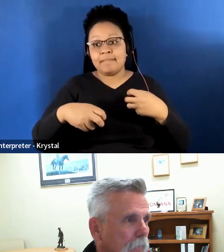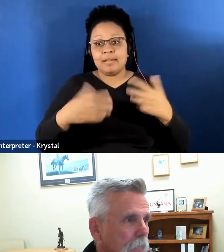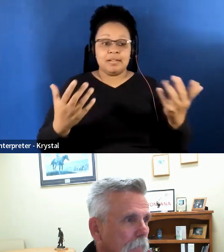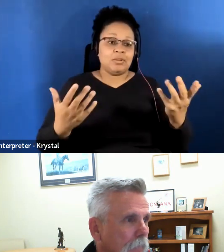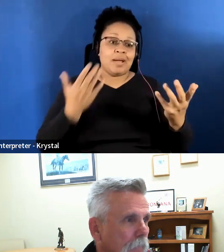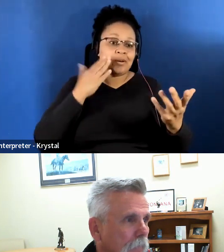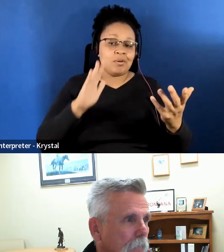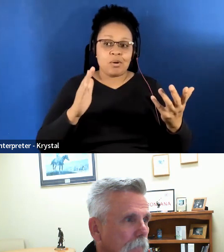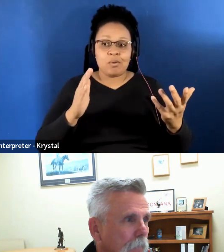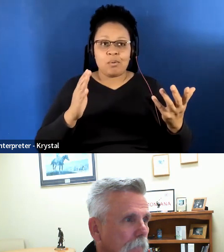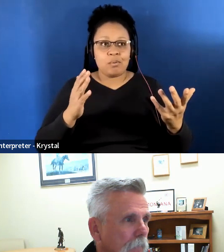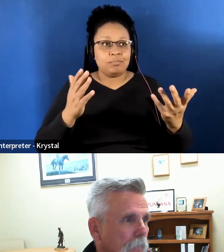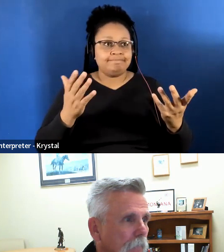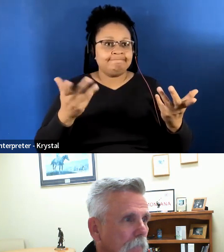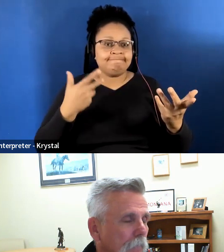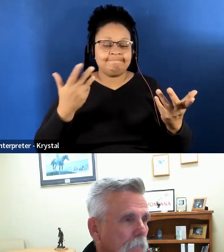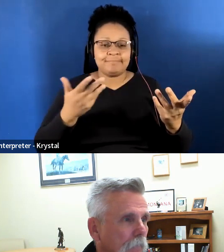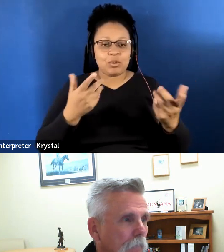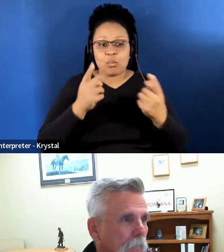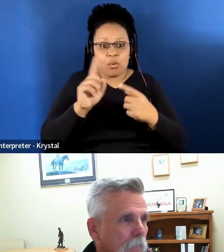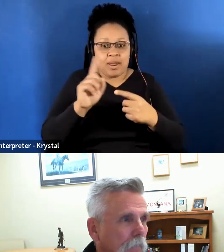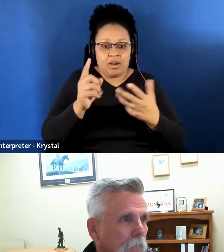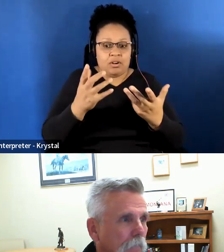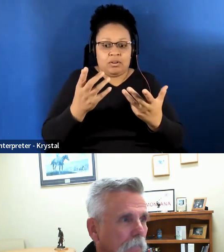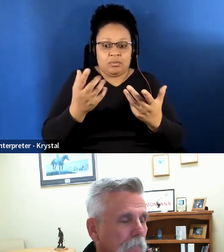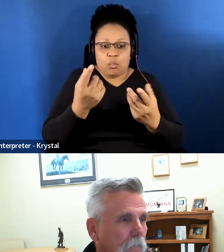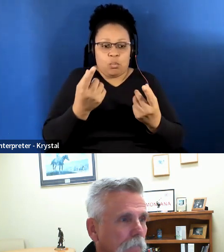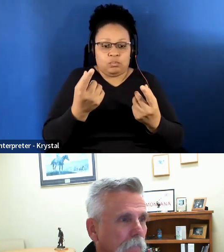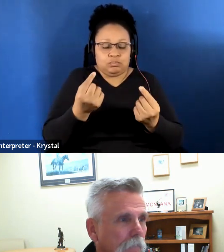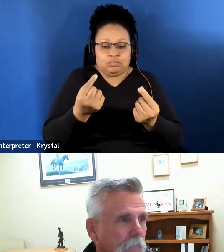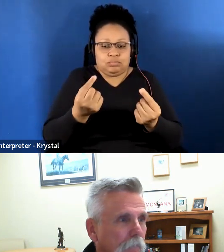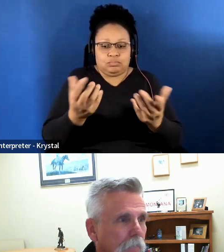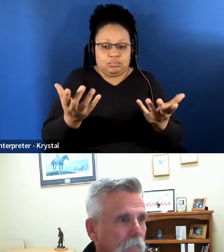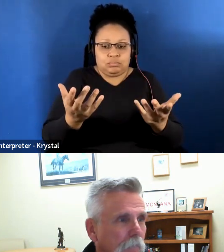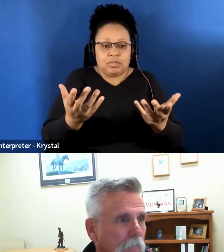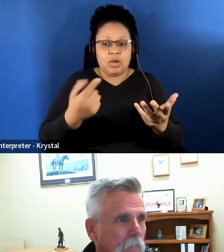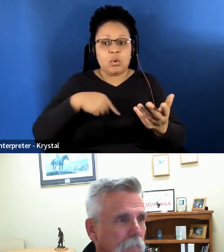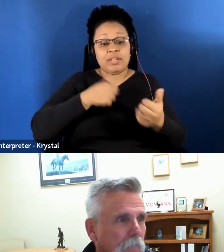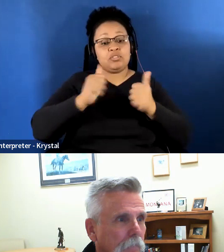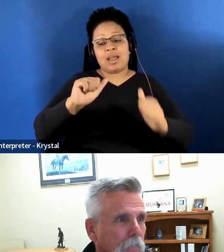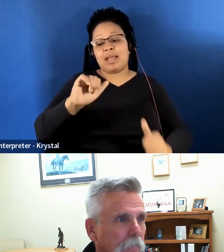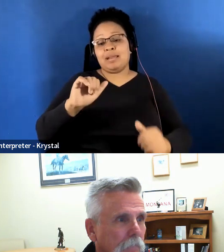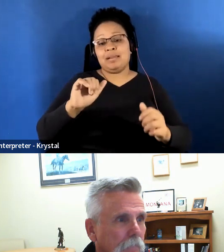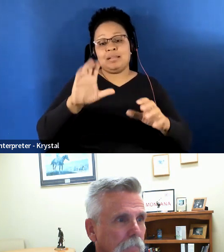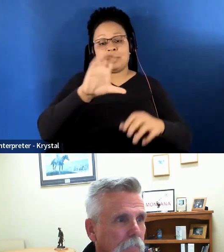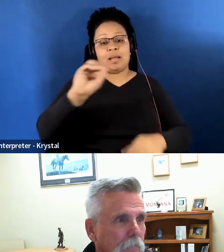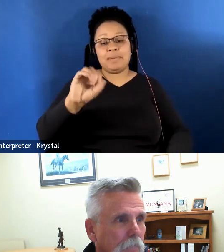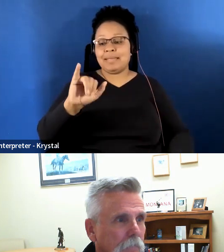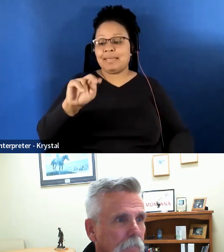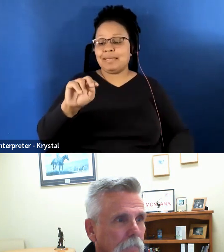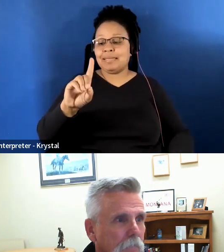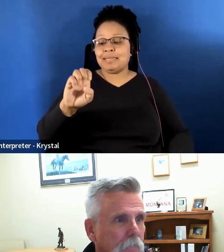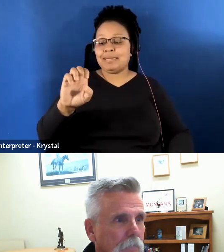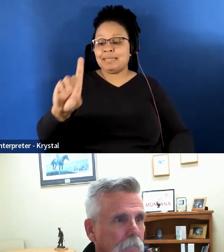loss here as to where to go with it at this point. We tried Indeed. I spent, I believe it was